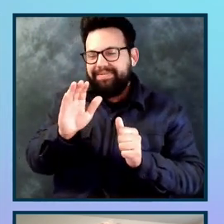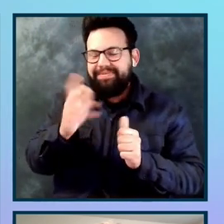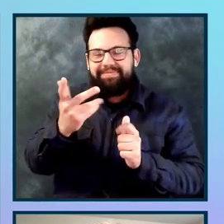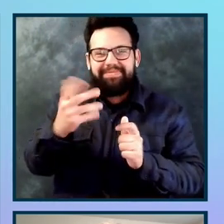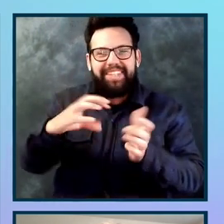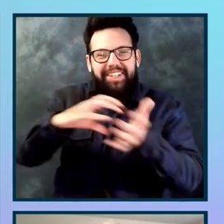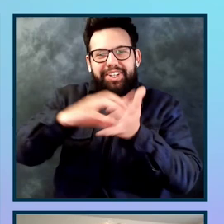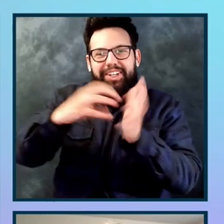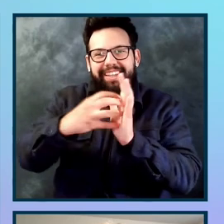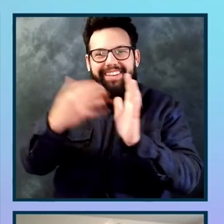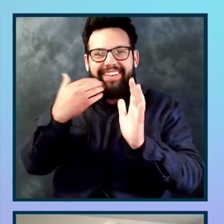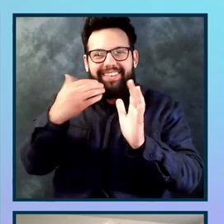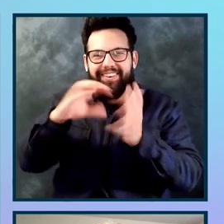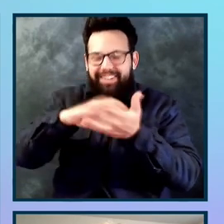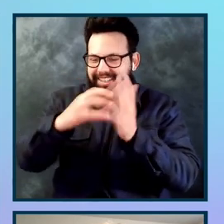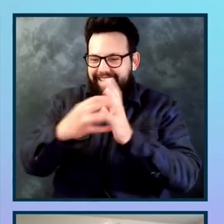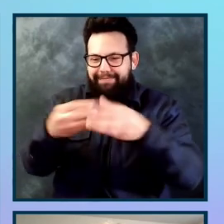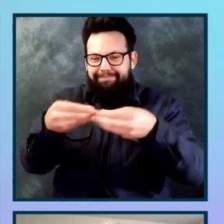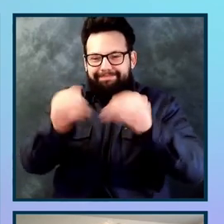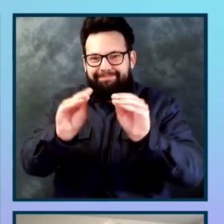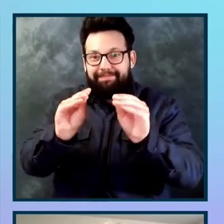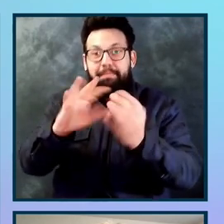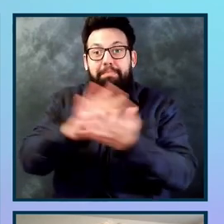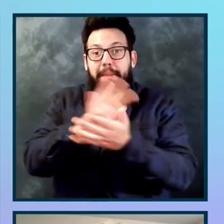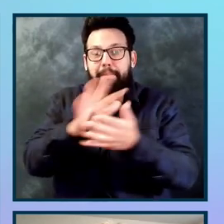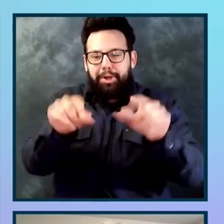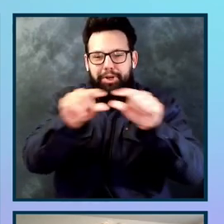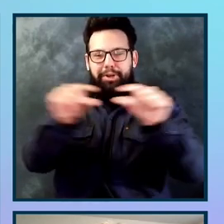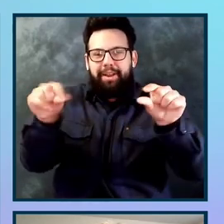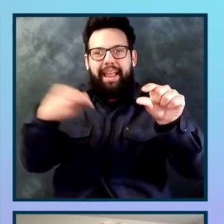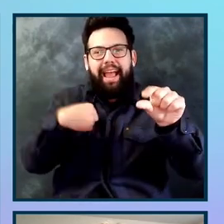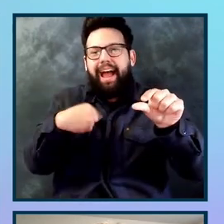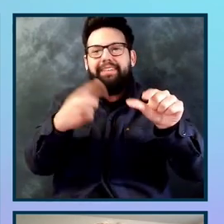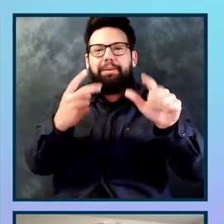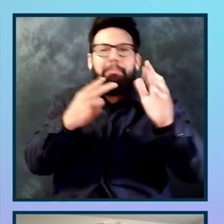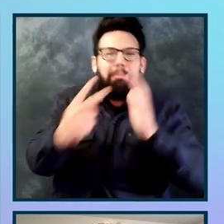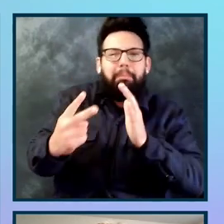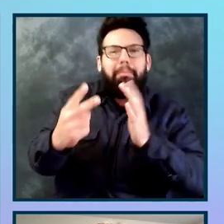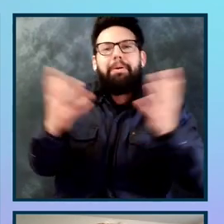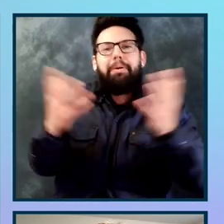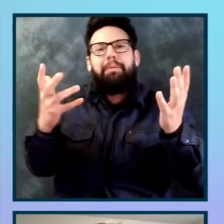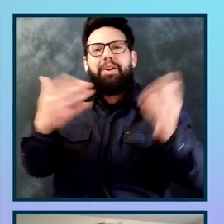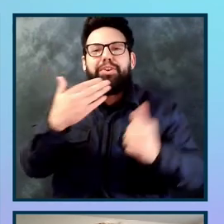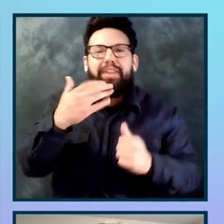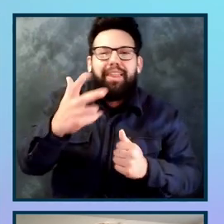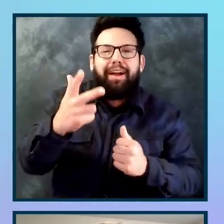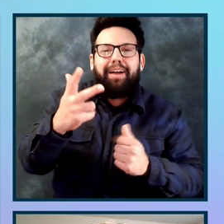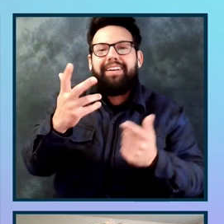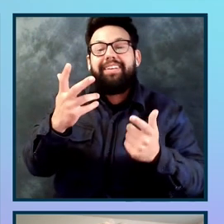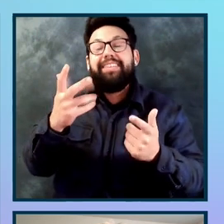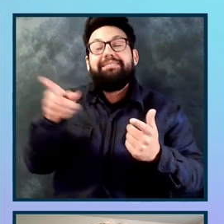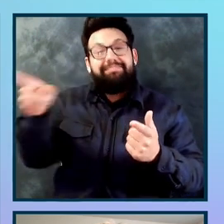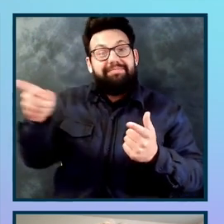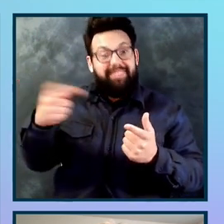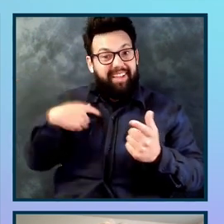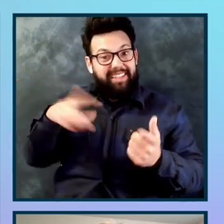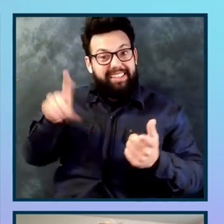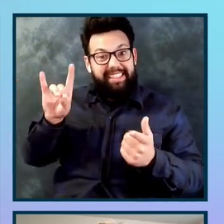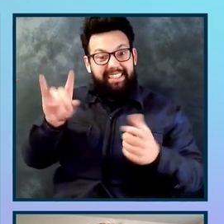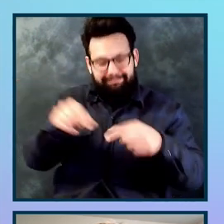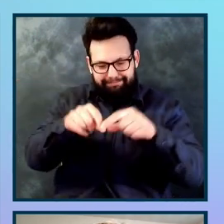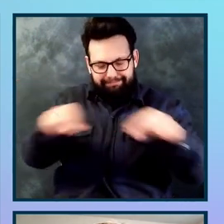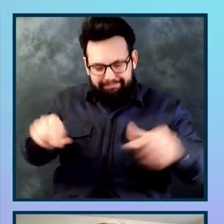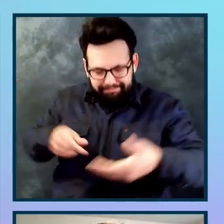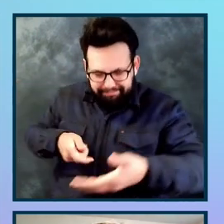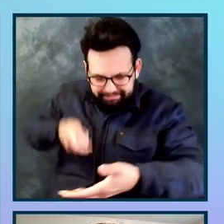will read the text. Again, is it 100%? Absolutely not. It did, however, read my fortune cookie. So, you know,